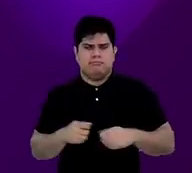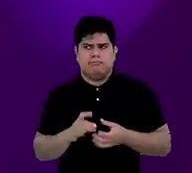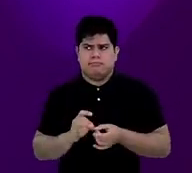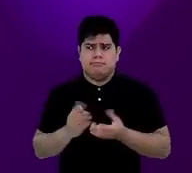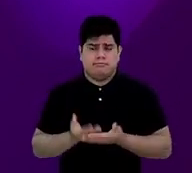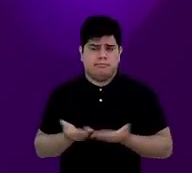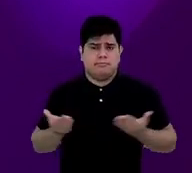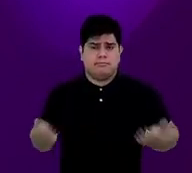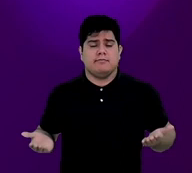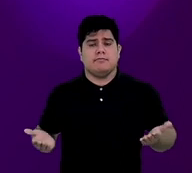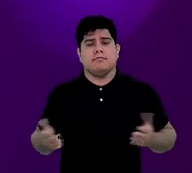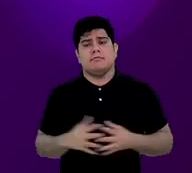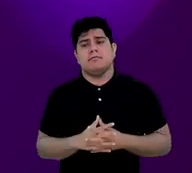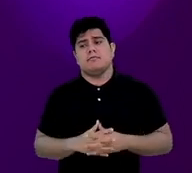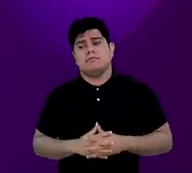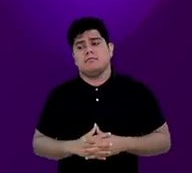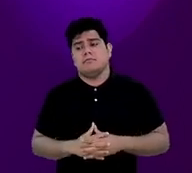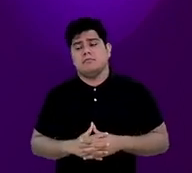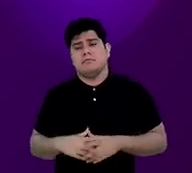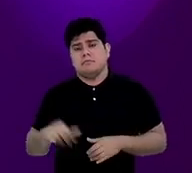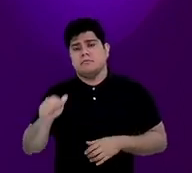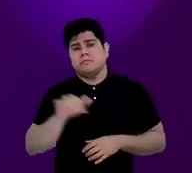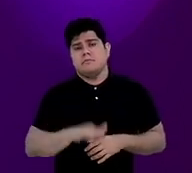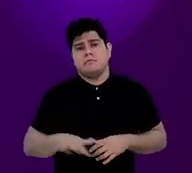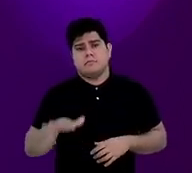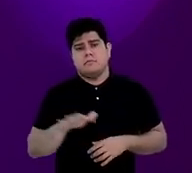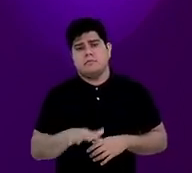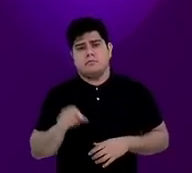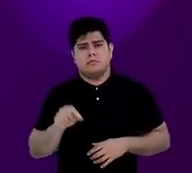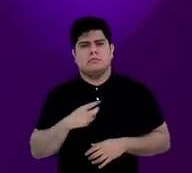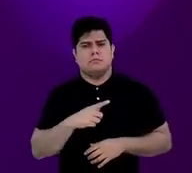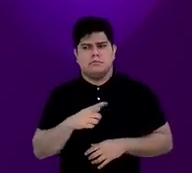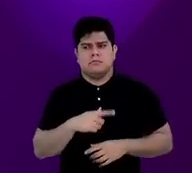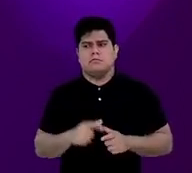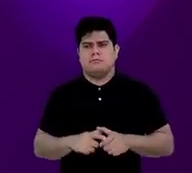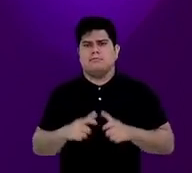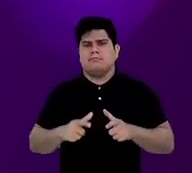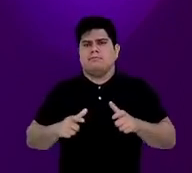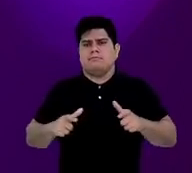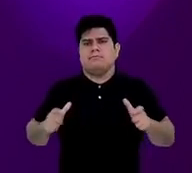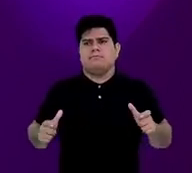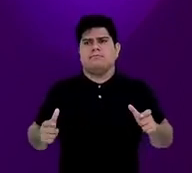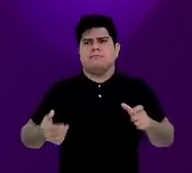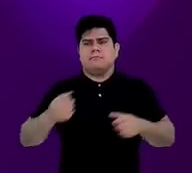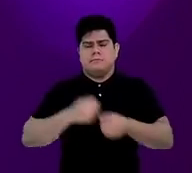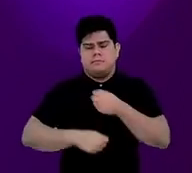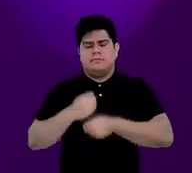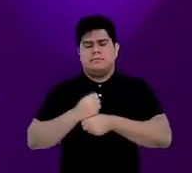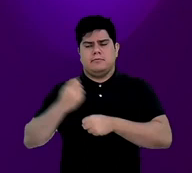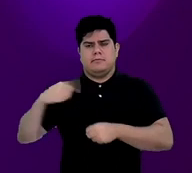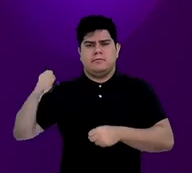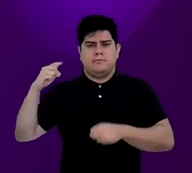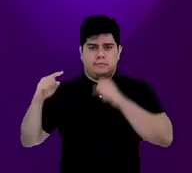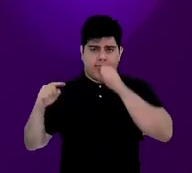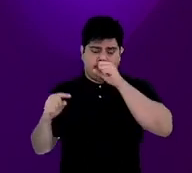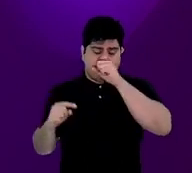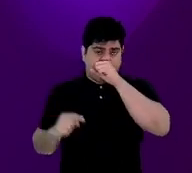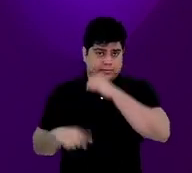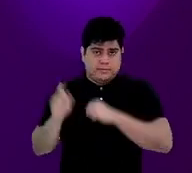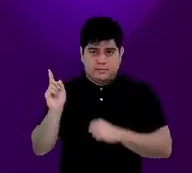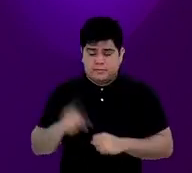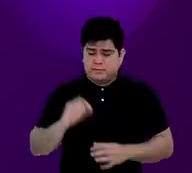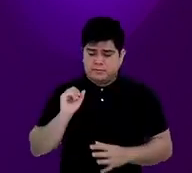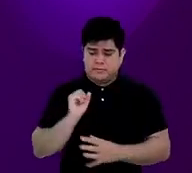growing field. It's been found to be extremely safe with virtually no side effects. You really have to